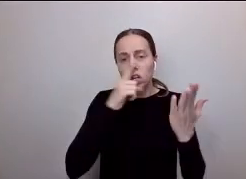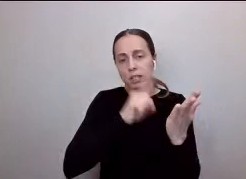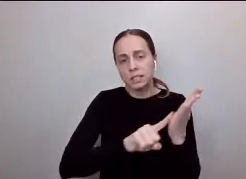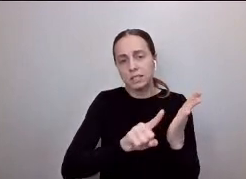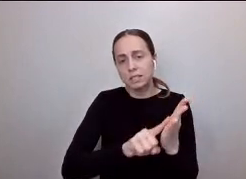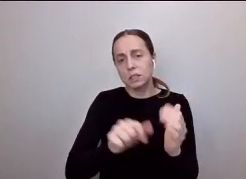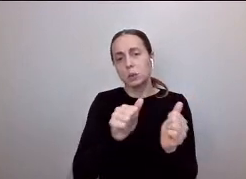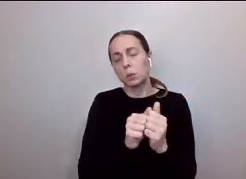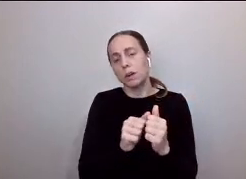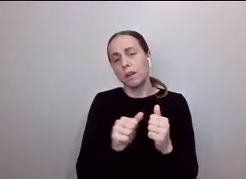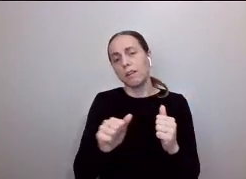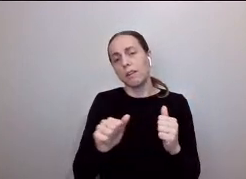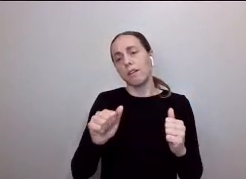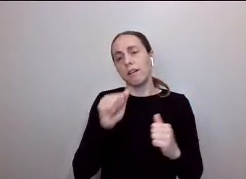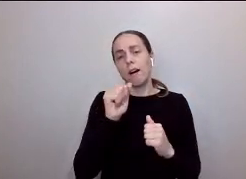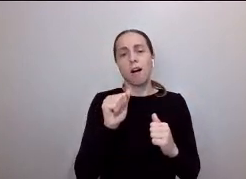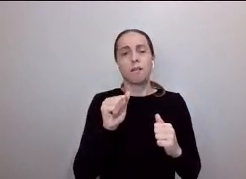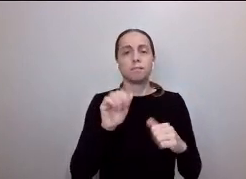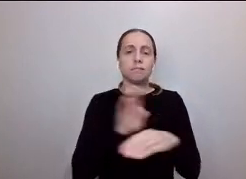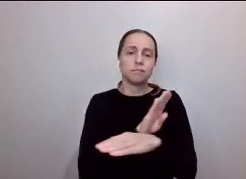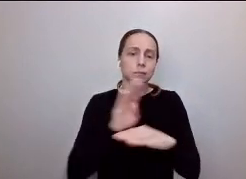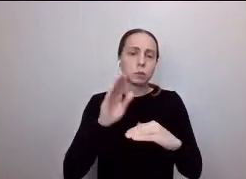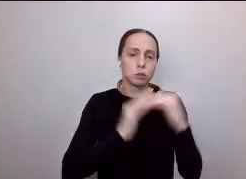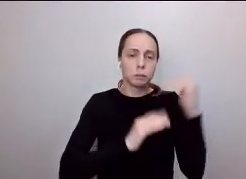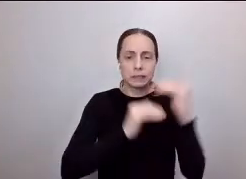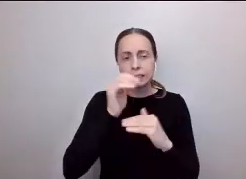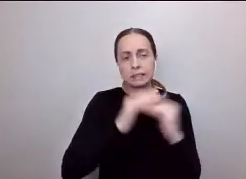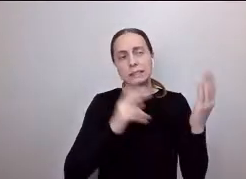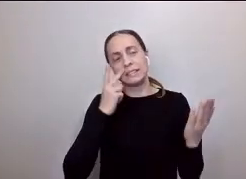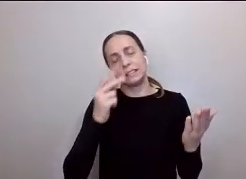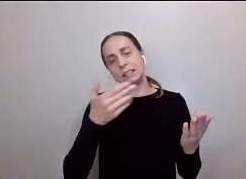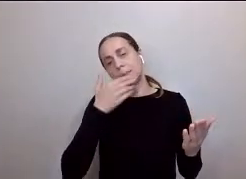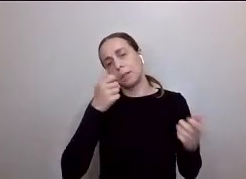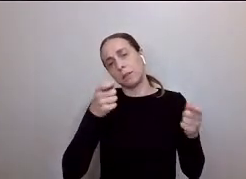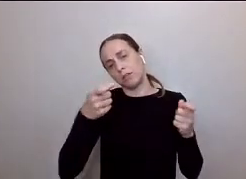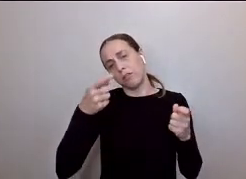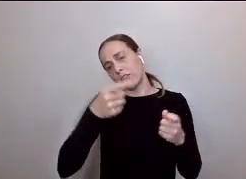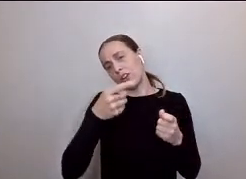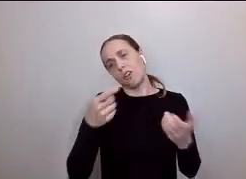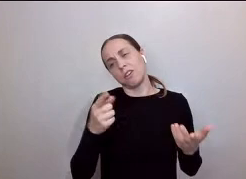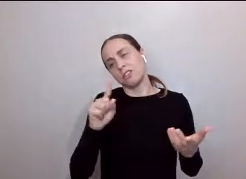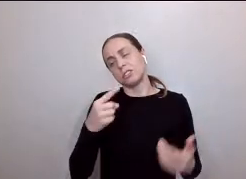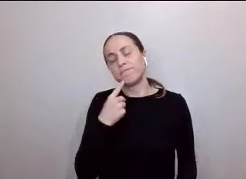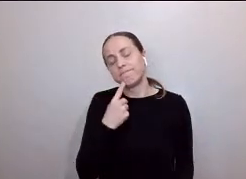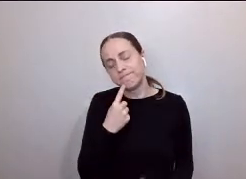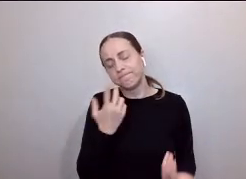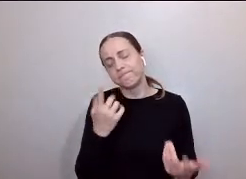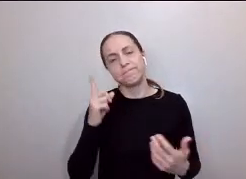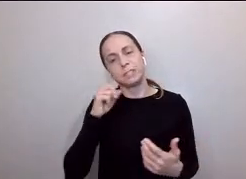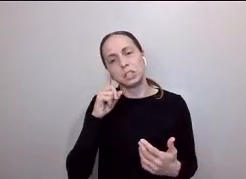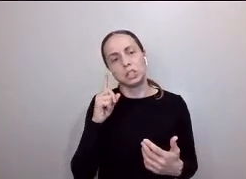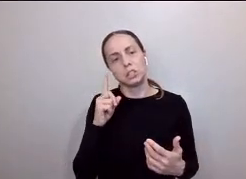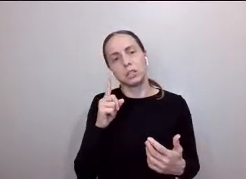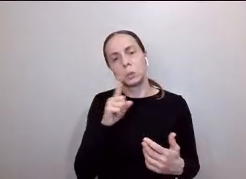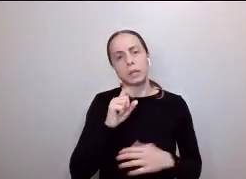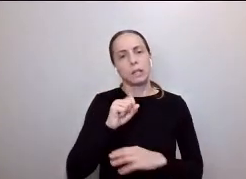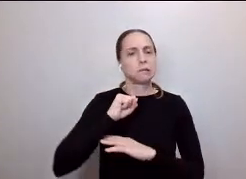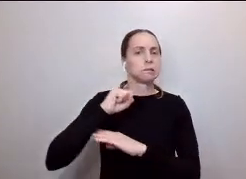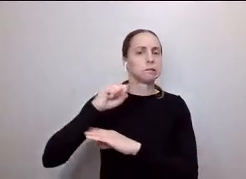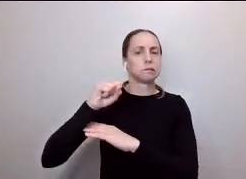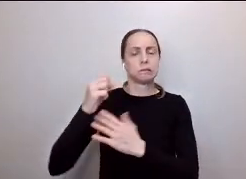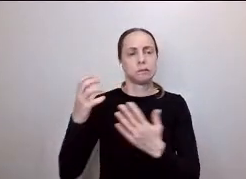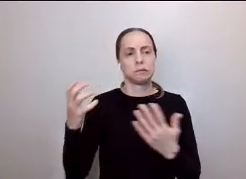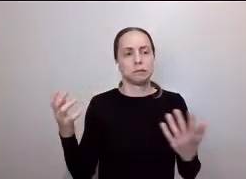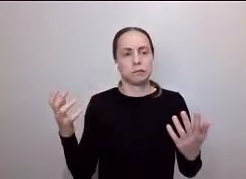and see if it can be managed a little bit better there. So it's just disappointing to hear all this resistance coming up to doing